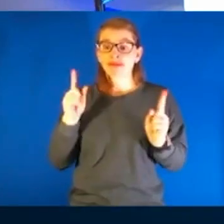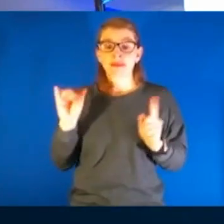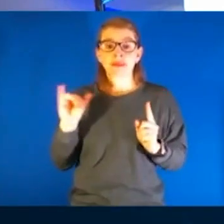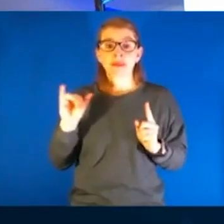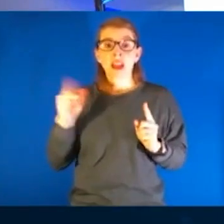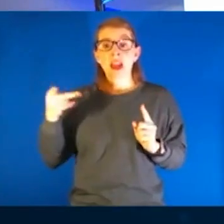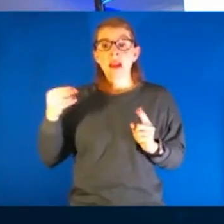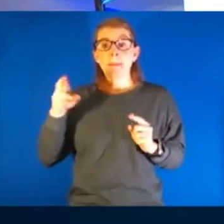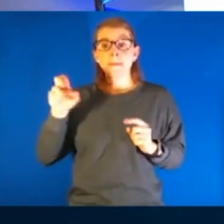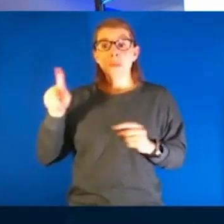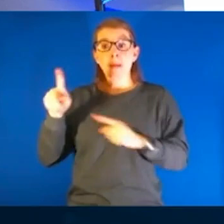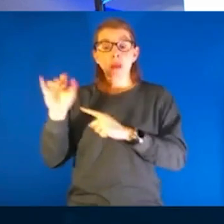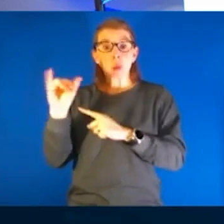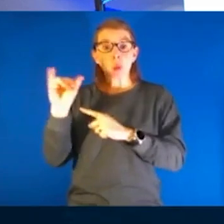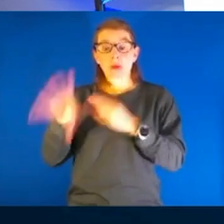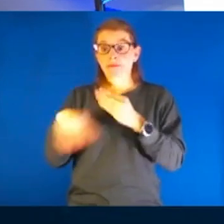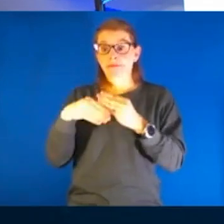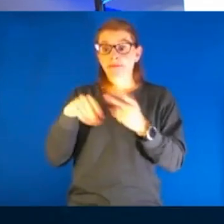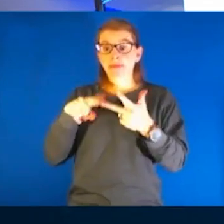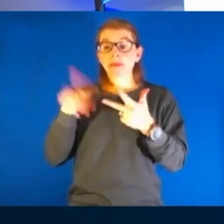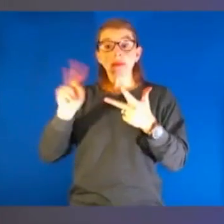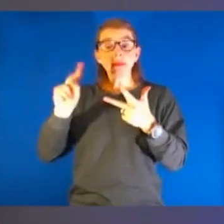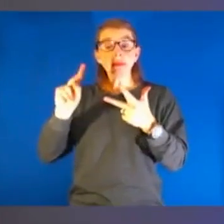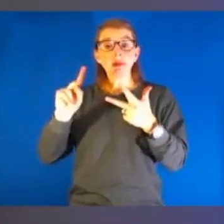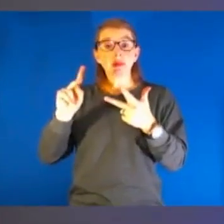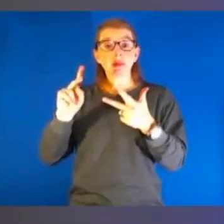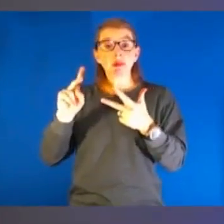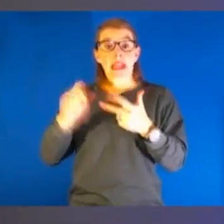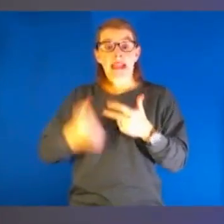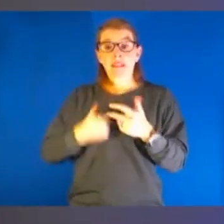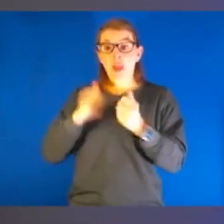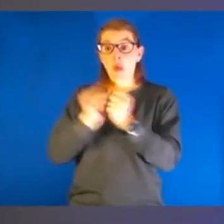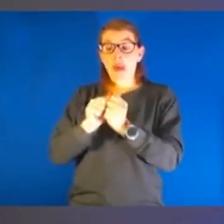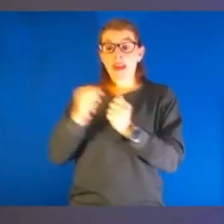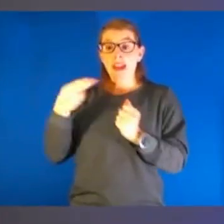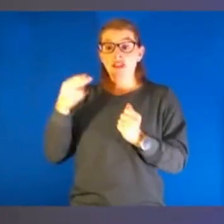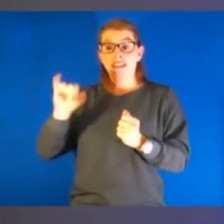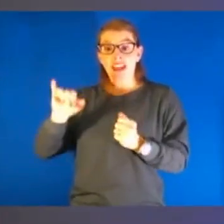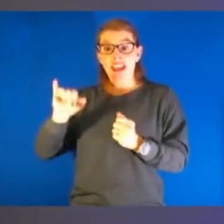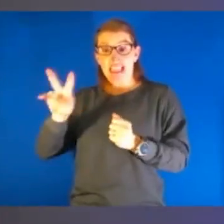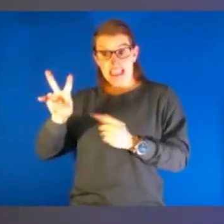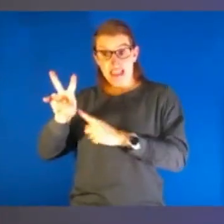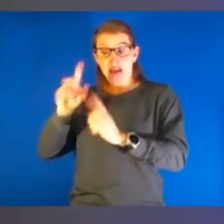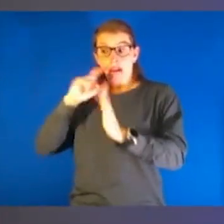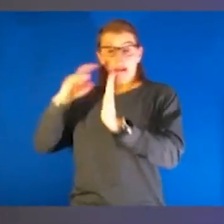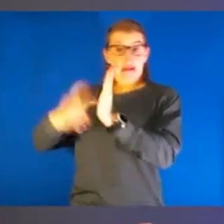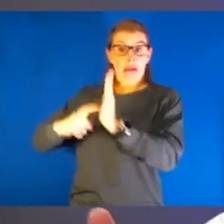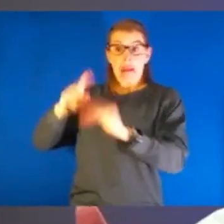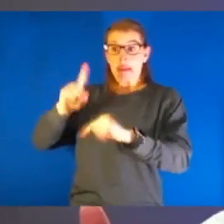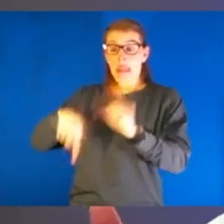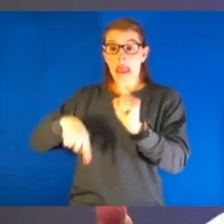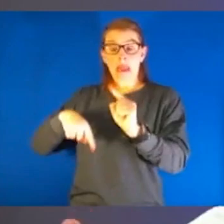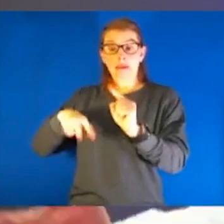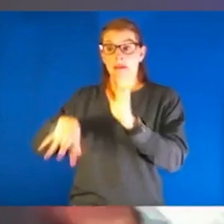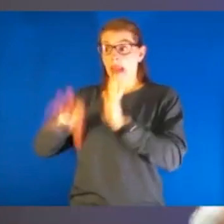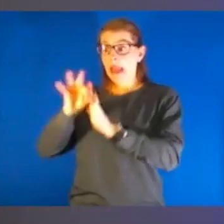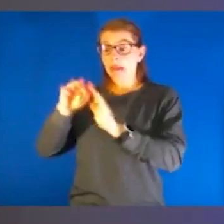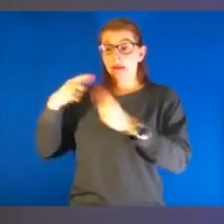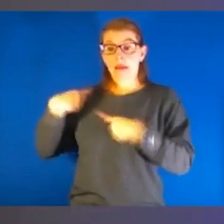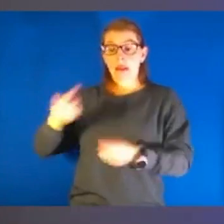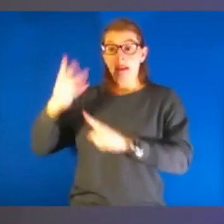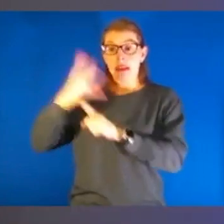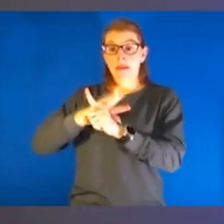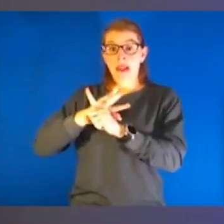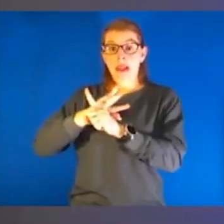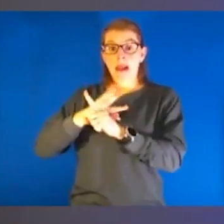now that people living with HIV, if they're undetectable with their virus and they're undetectable for at least 6 months continuously, they cannot transmit